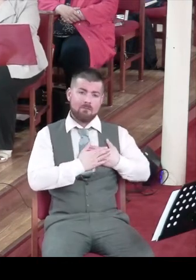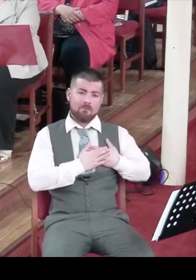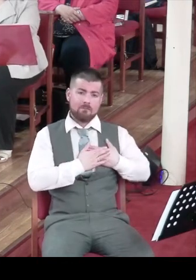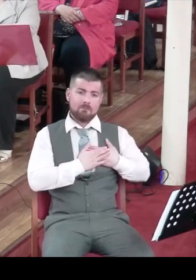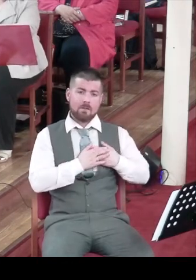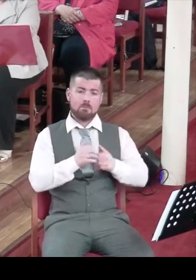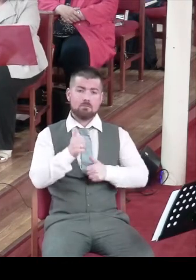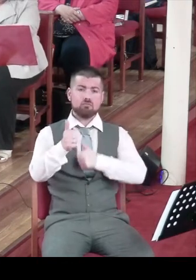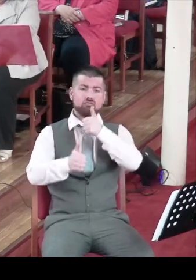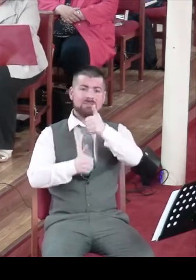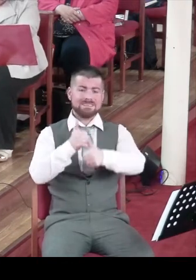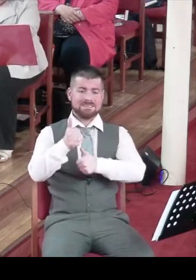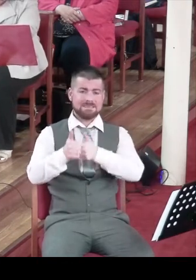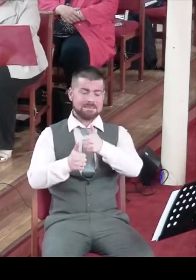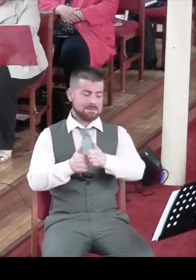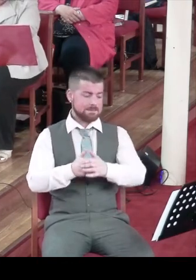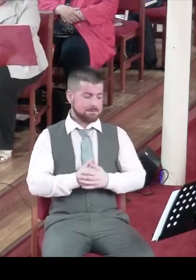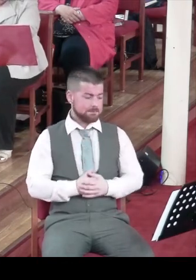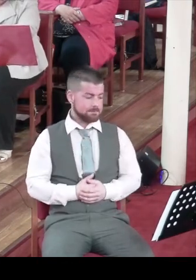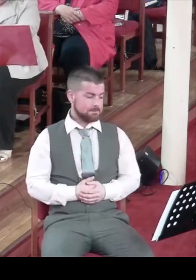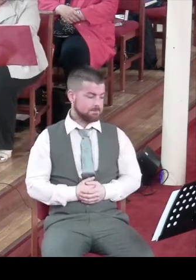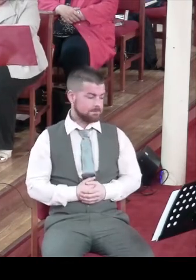and praise.